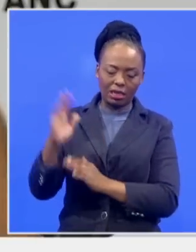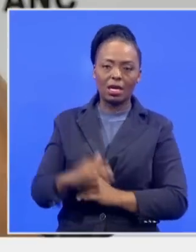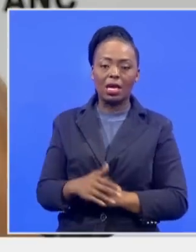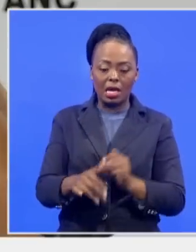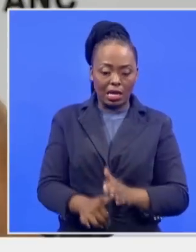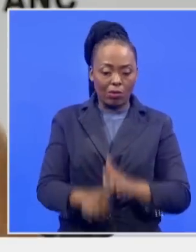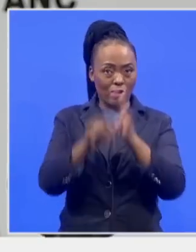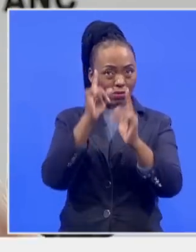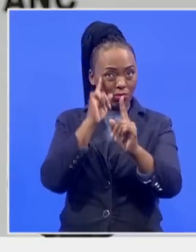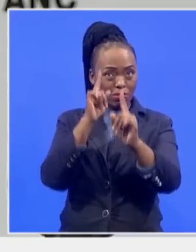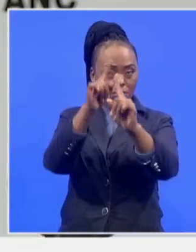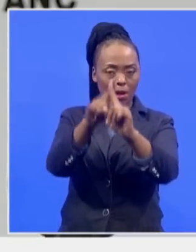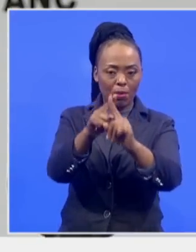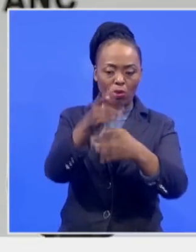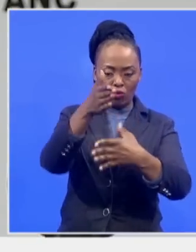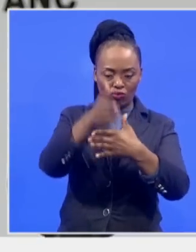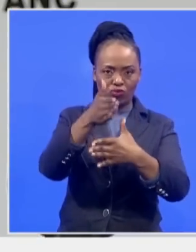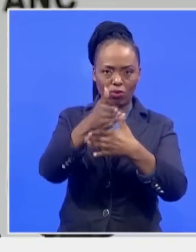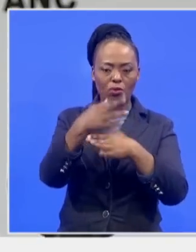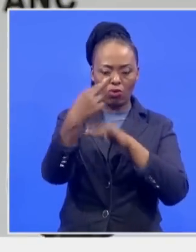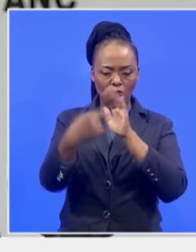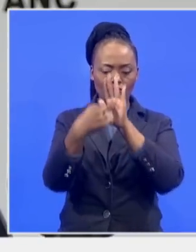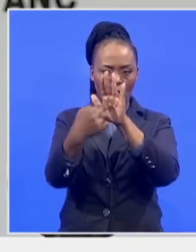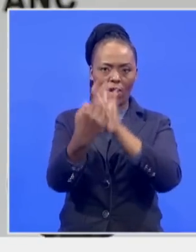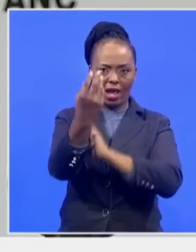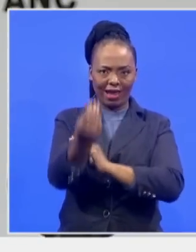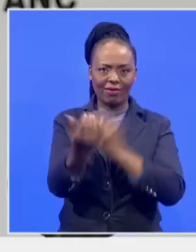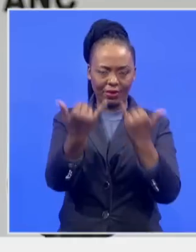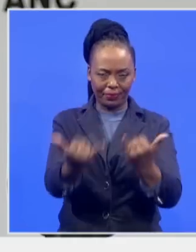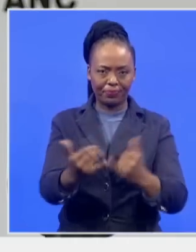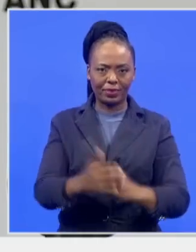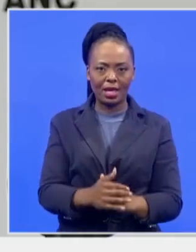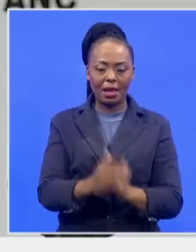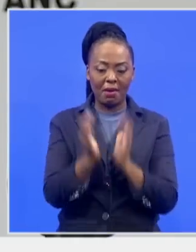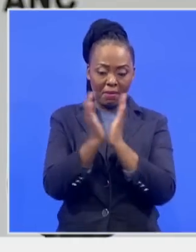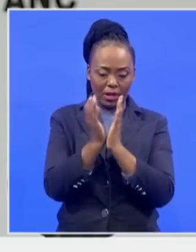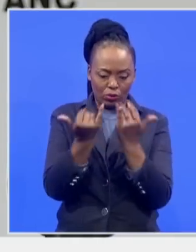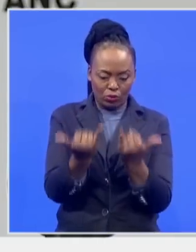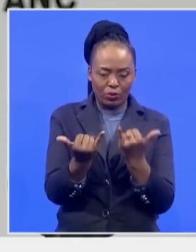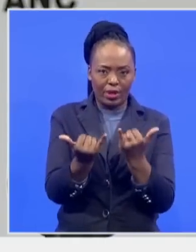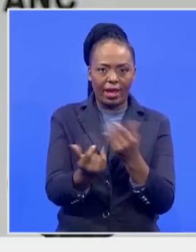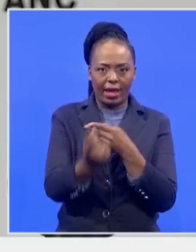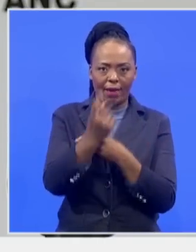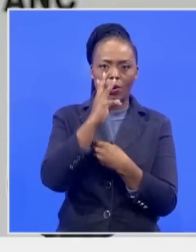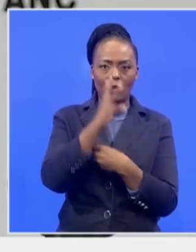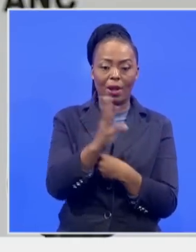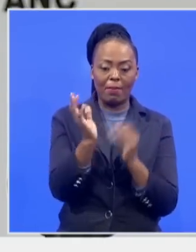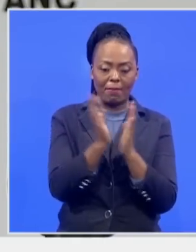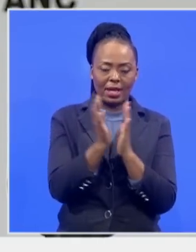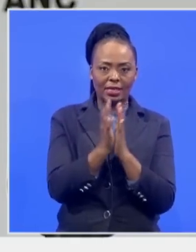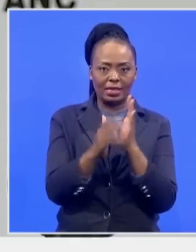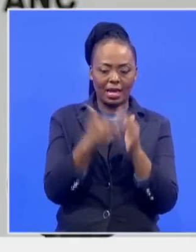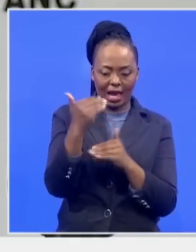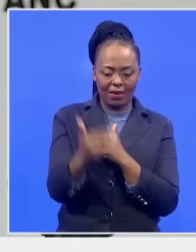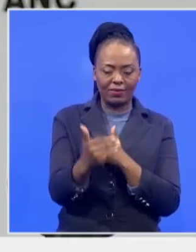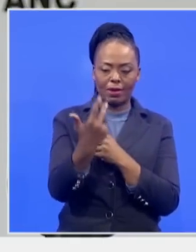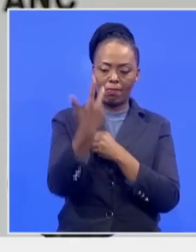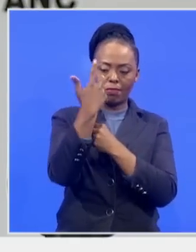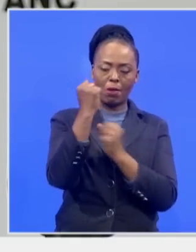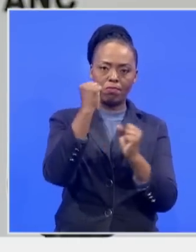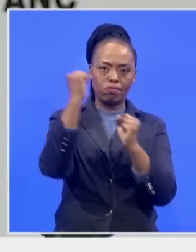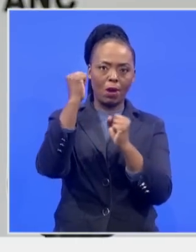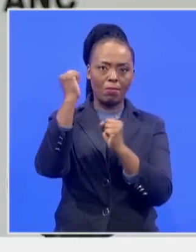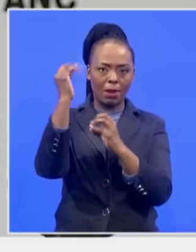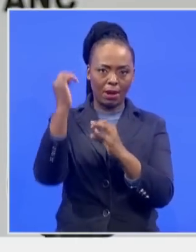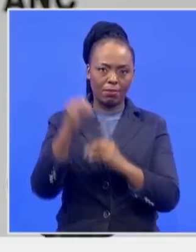important is that they've got a task now, and we'll be meeting with them today. After this media briefing, we'll be grilling